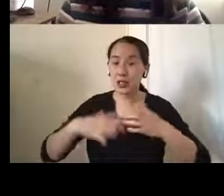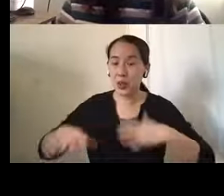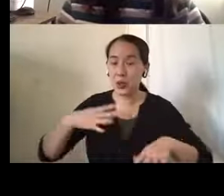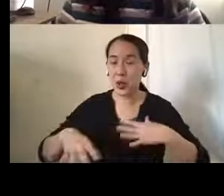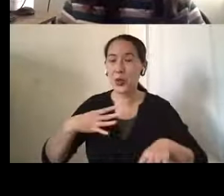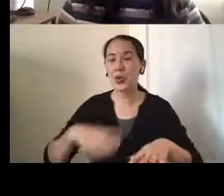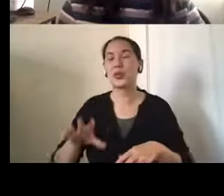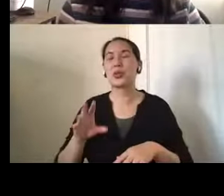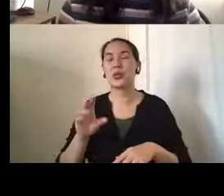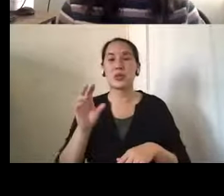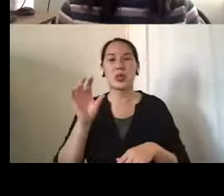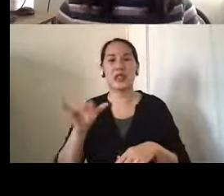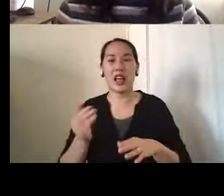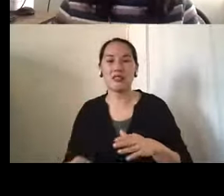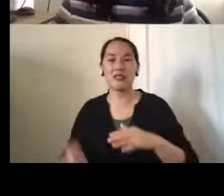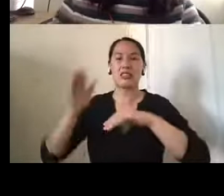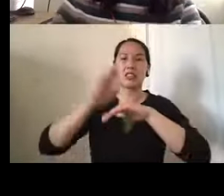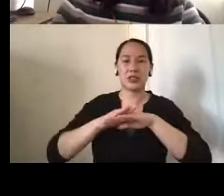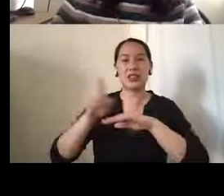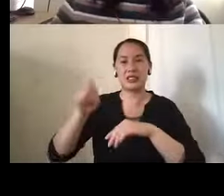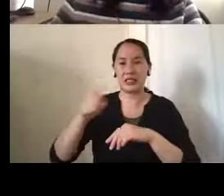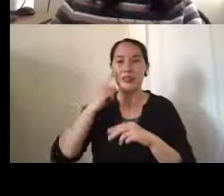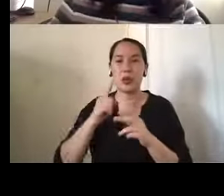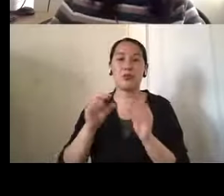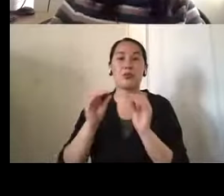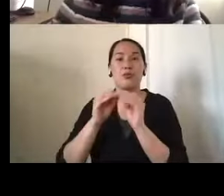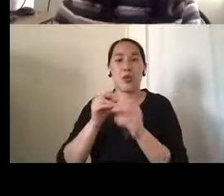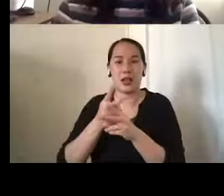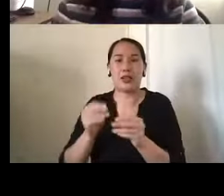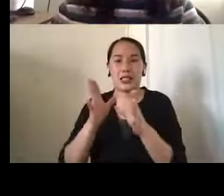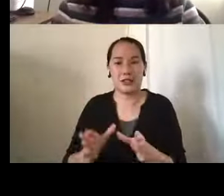just increased the need for additional caregivers in the home to help her.